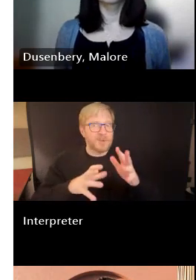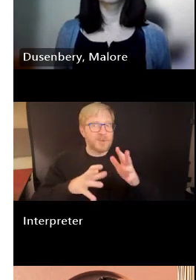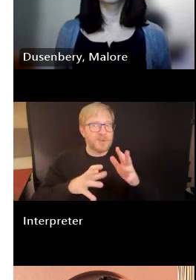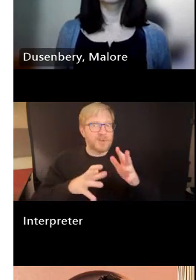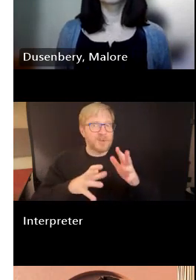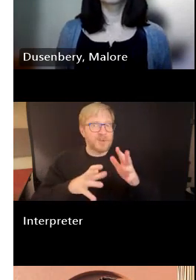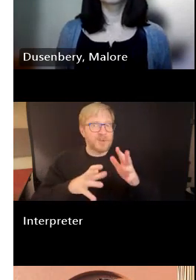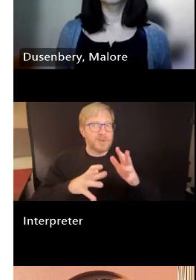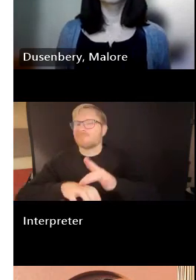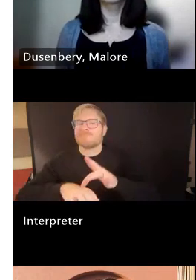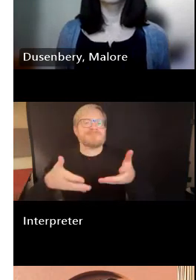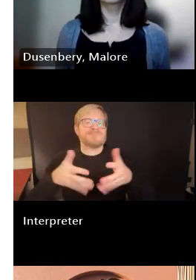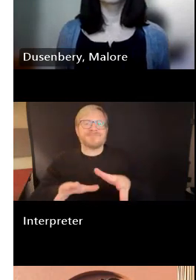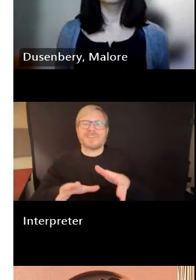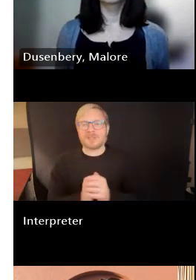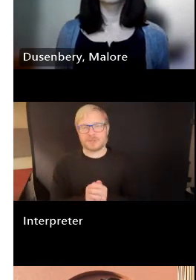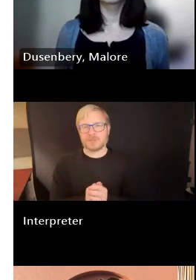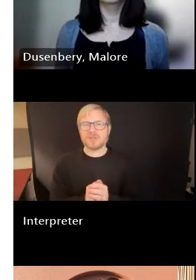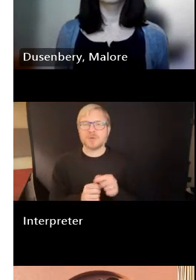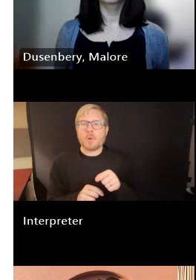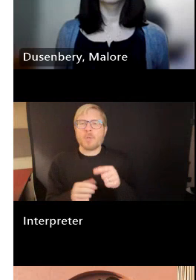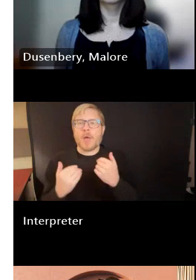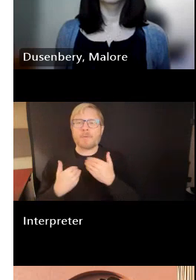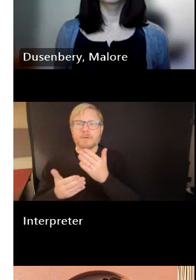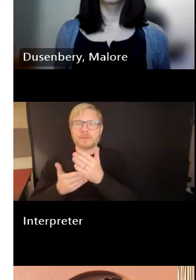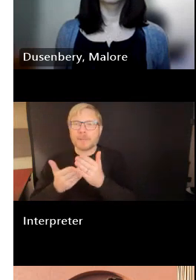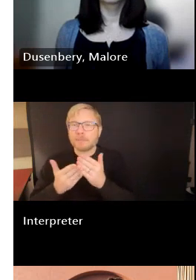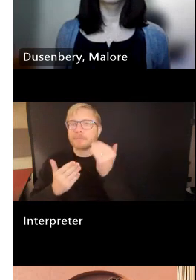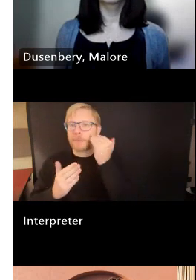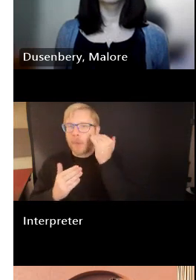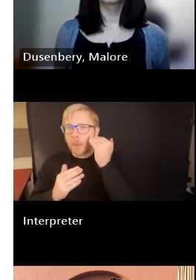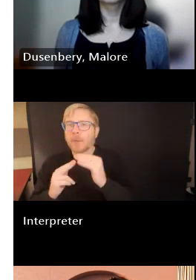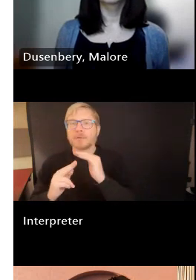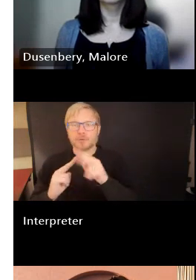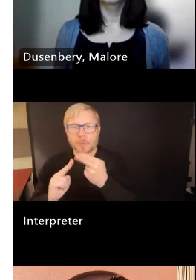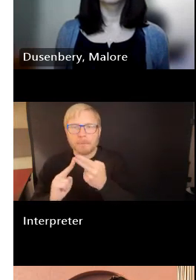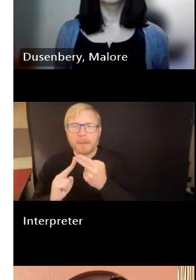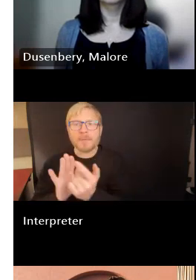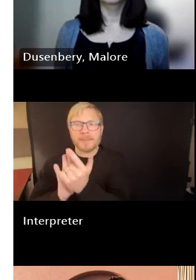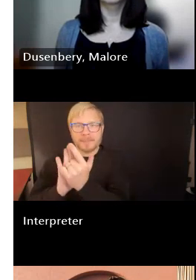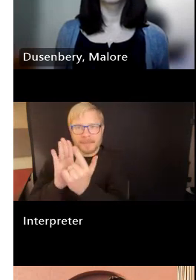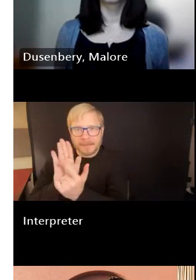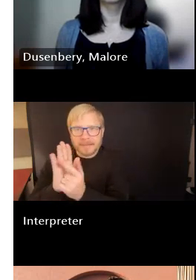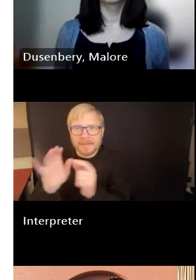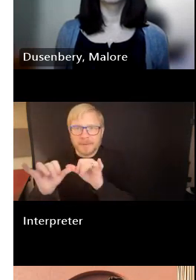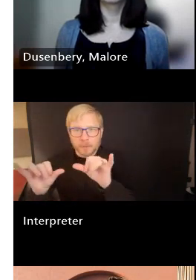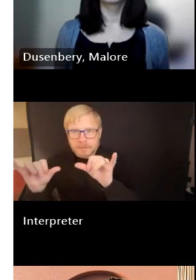court advocate, like they have some knowledge of that. And they have tried everything.